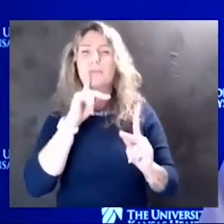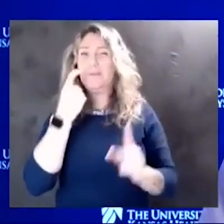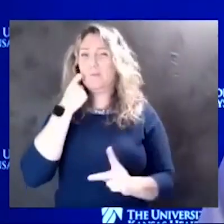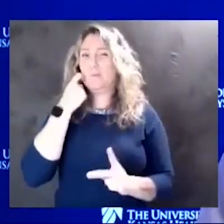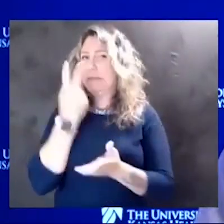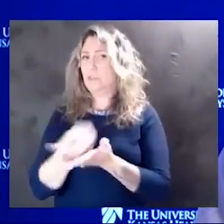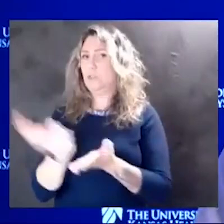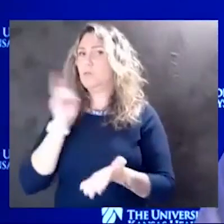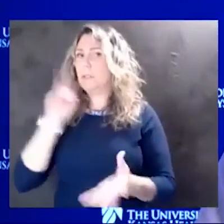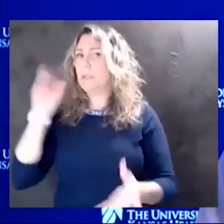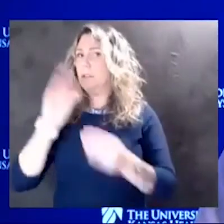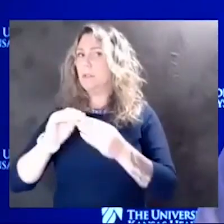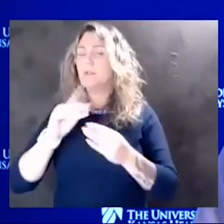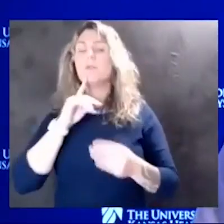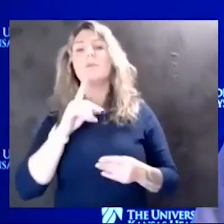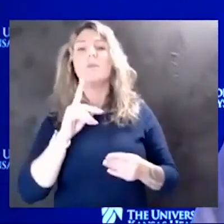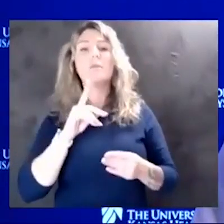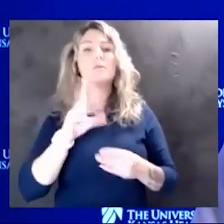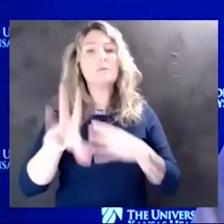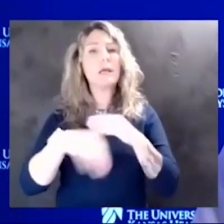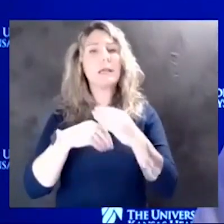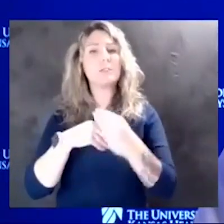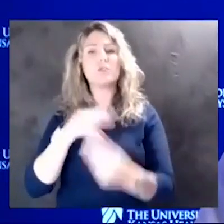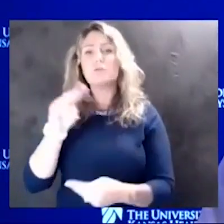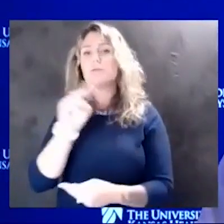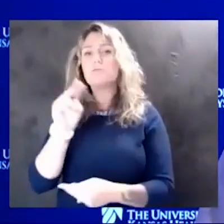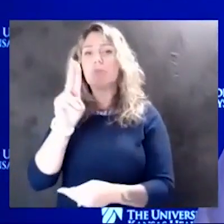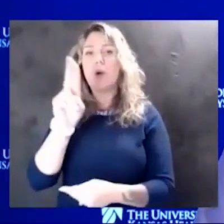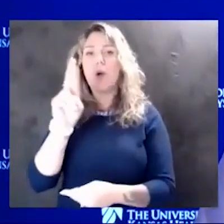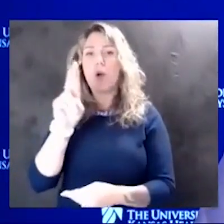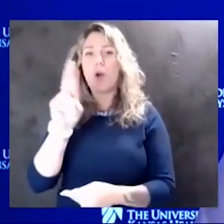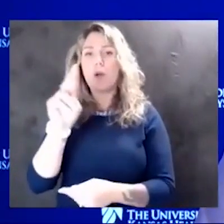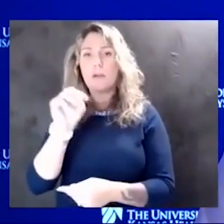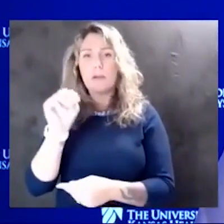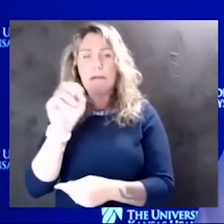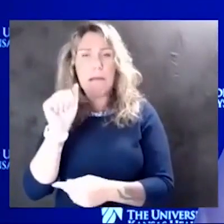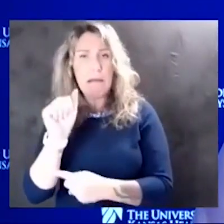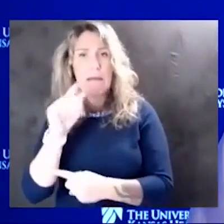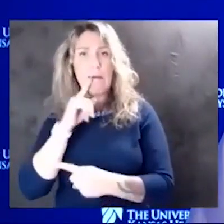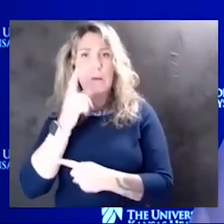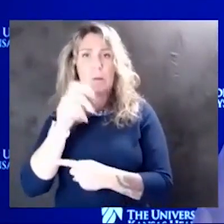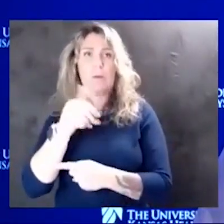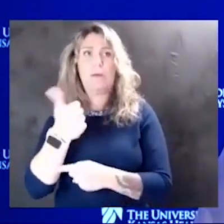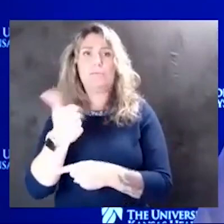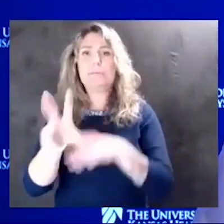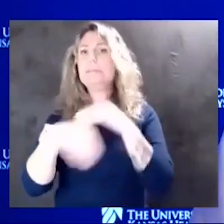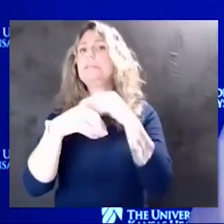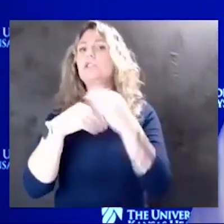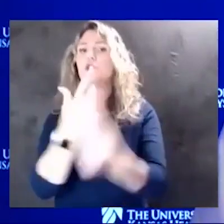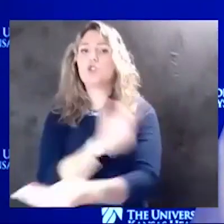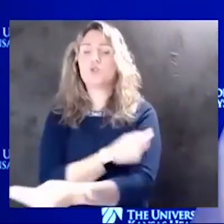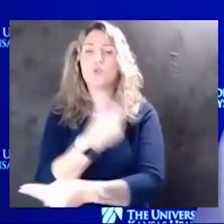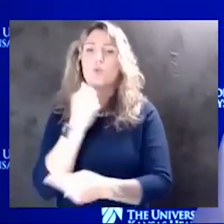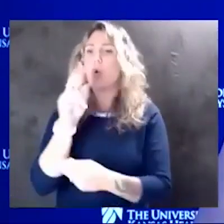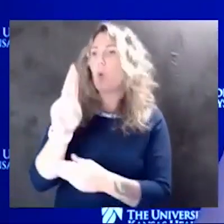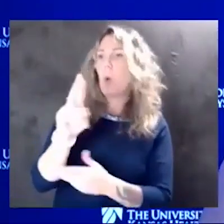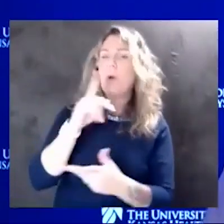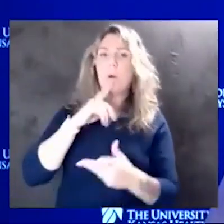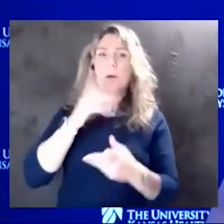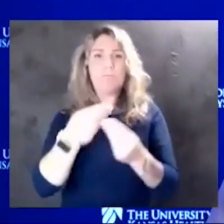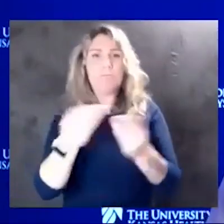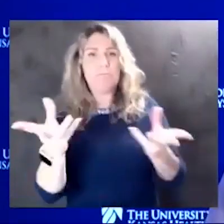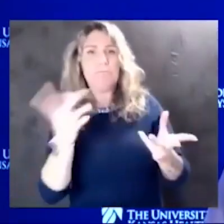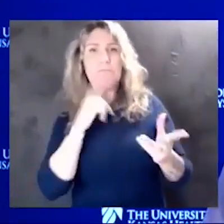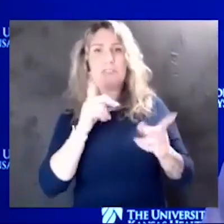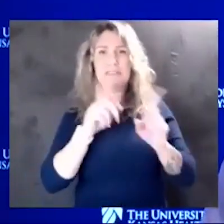we giving extra mRNA vaccine or additional dosing of mRNA vaccine, or are we giving something on a different platform, say like